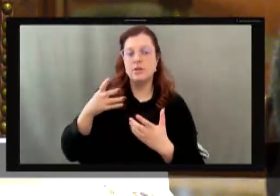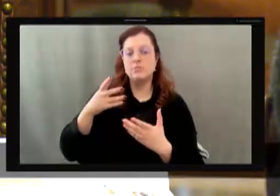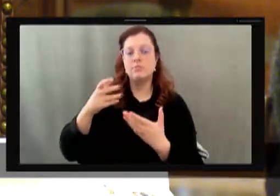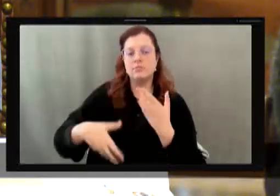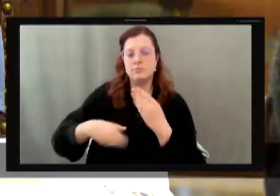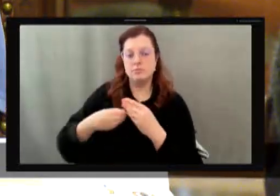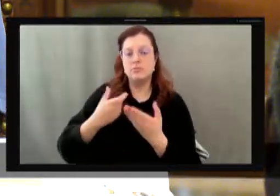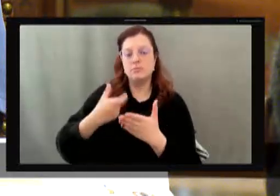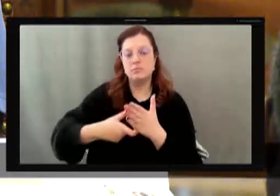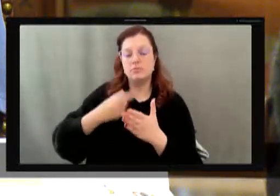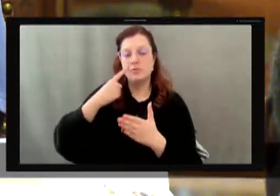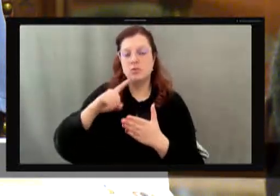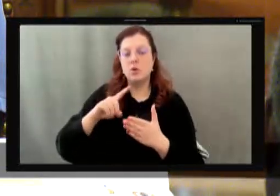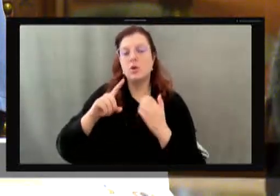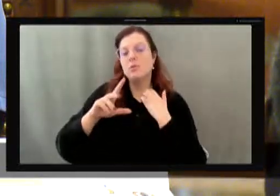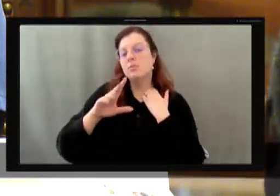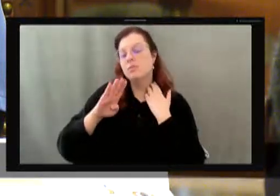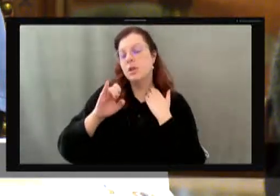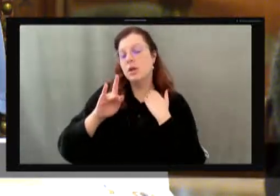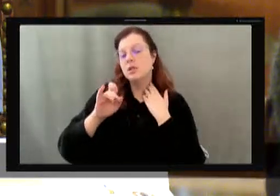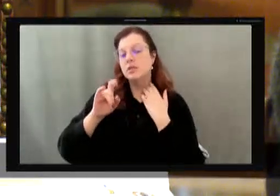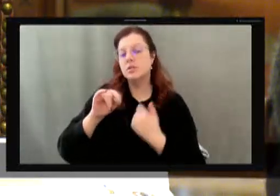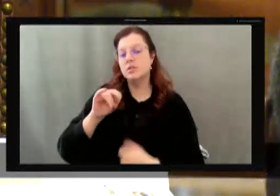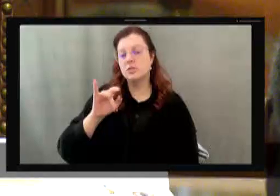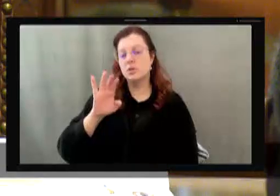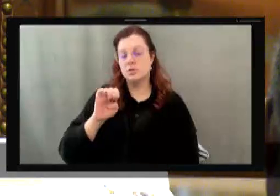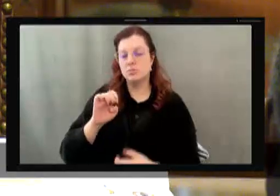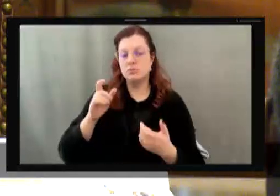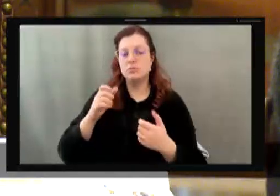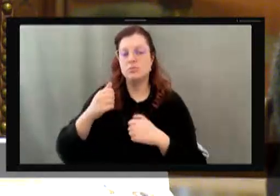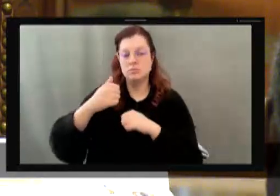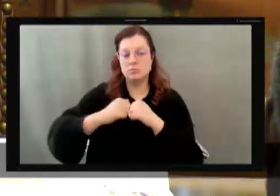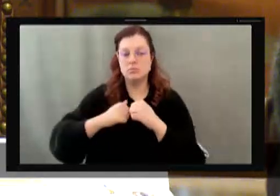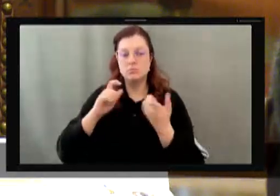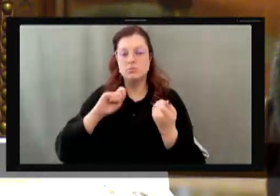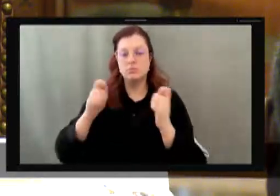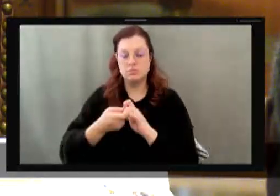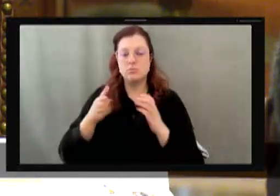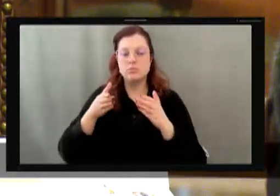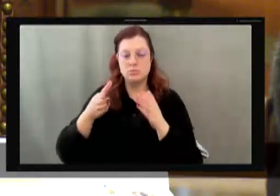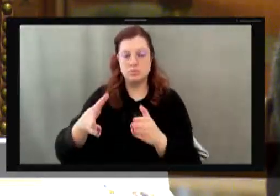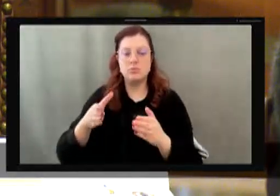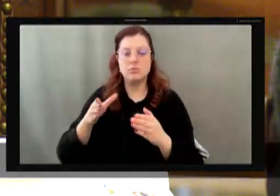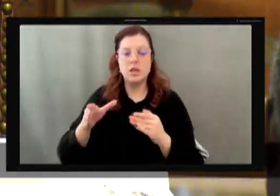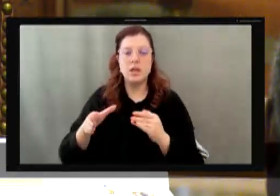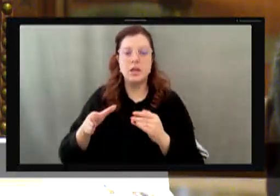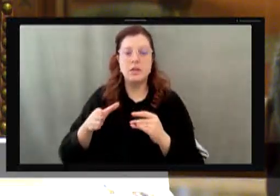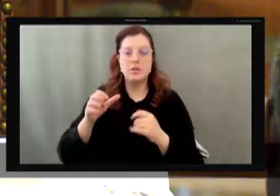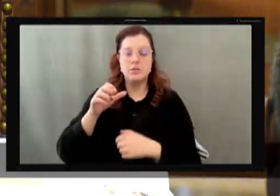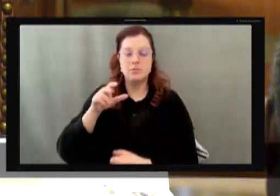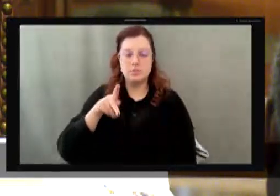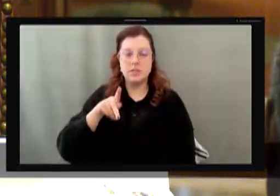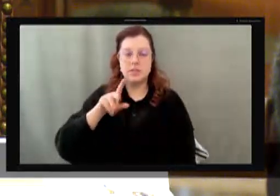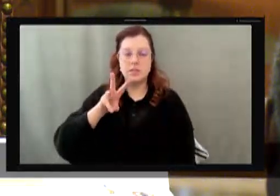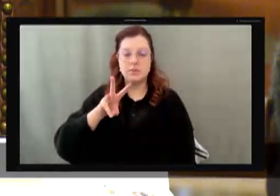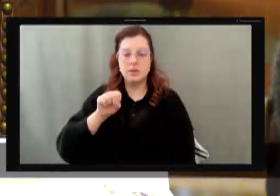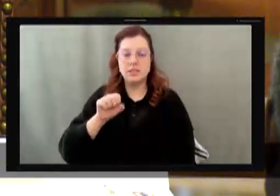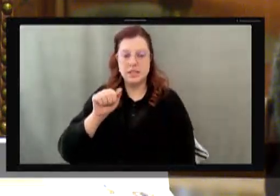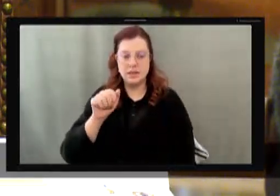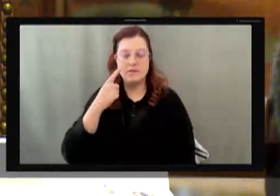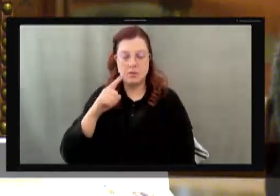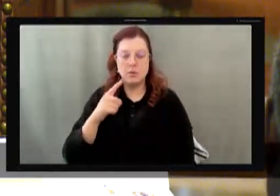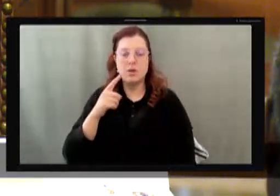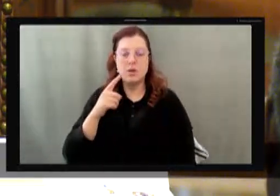incurred for block stone to concrete street conversion performed by PWSA for the restoration in Elliott